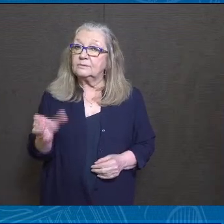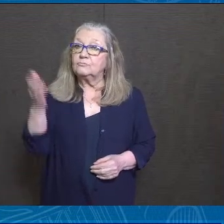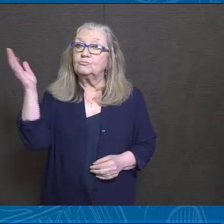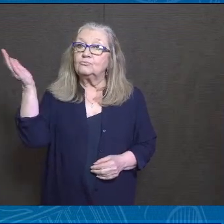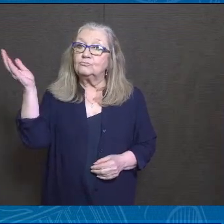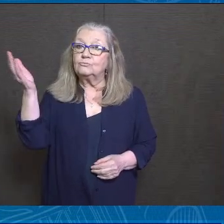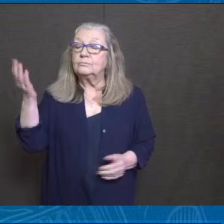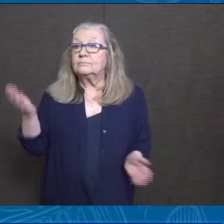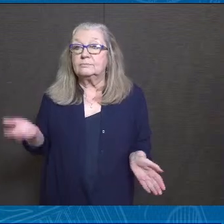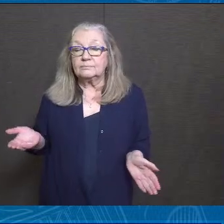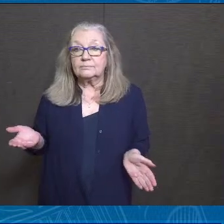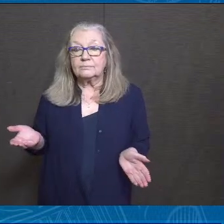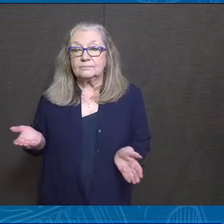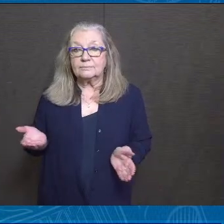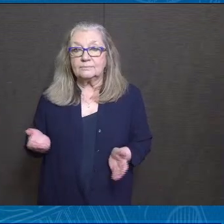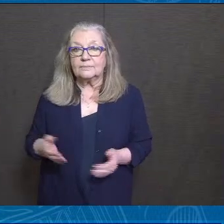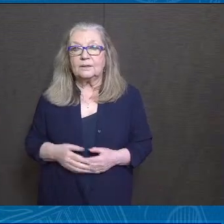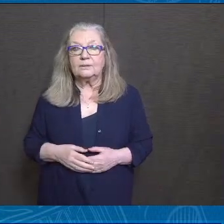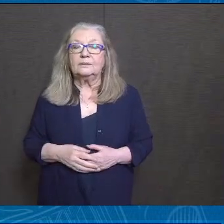Dr.